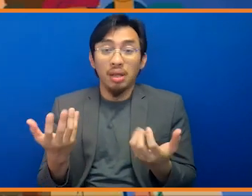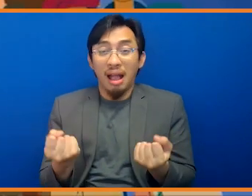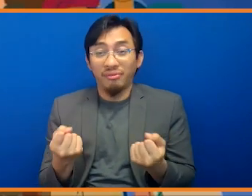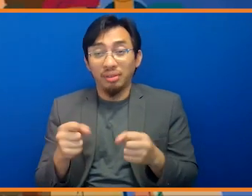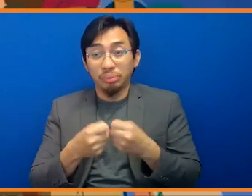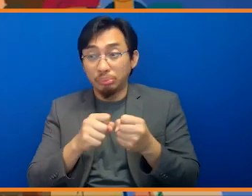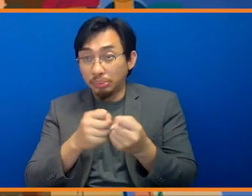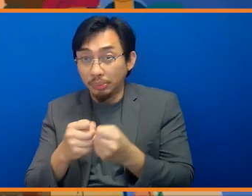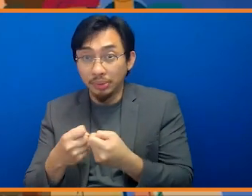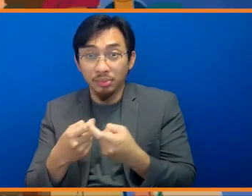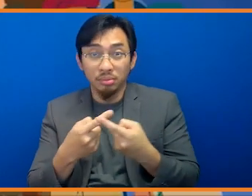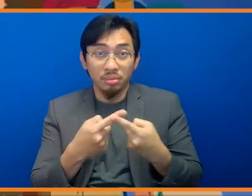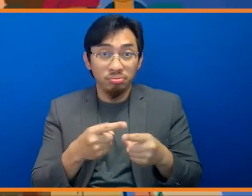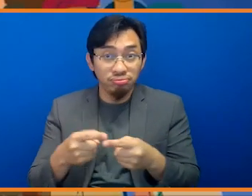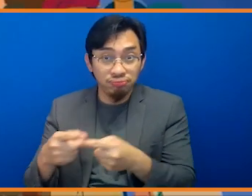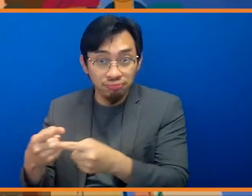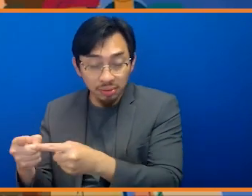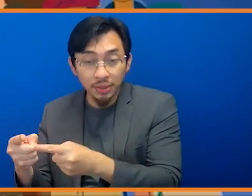feel.